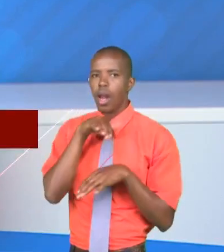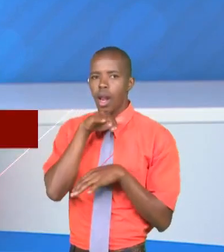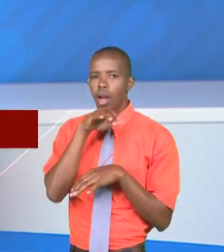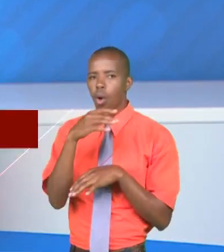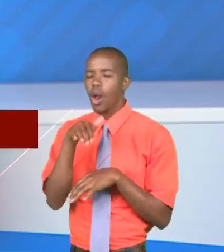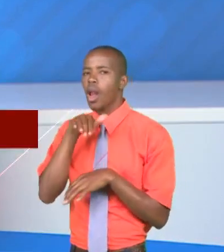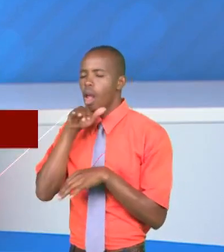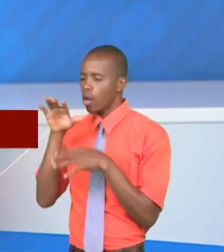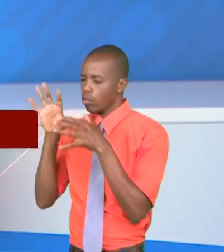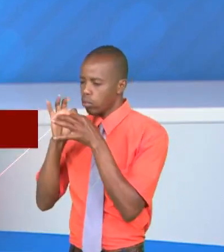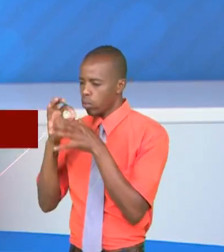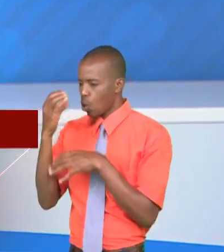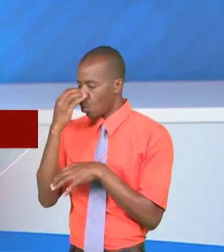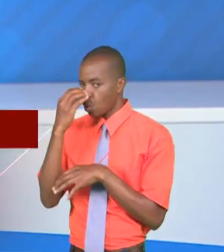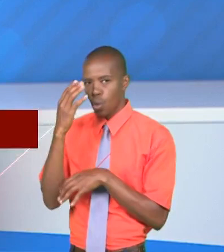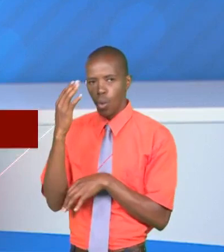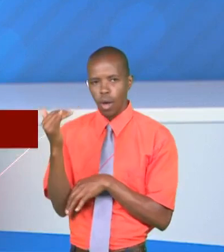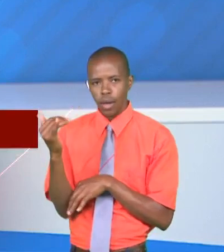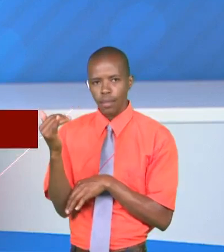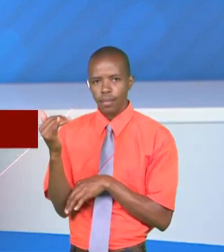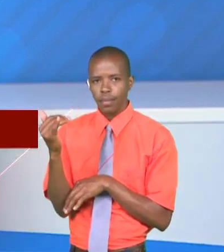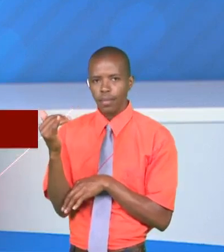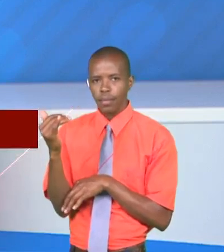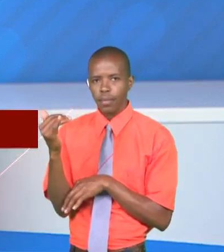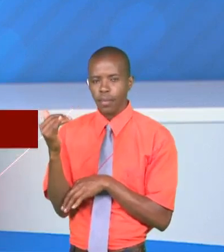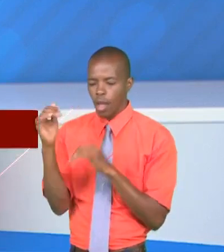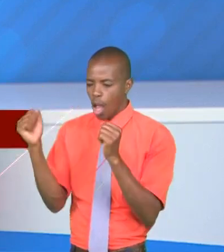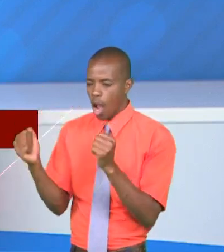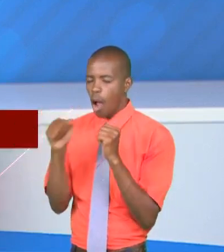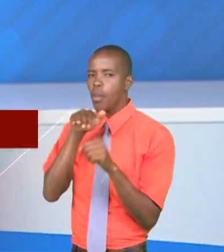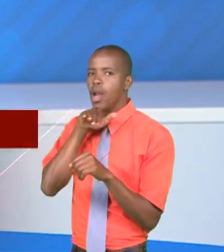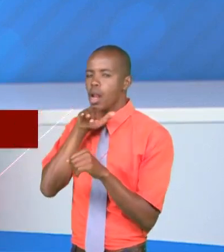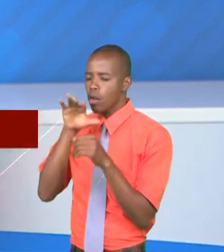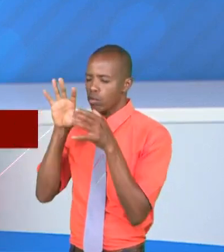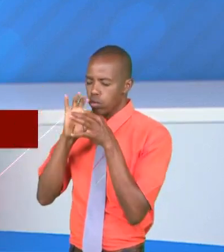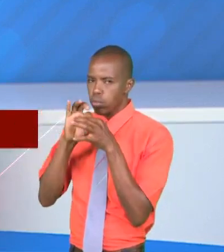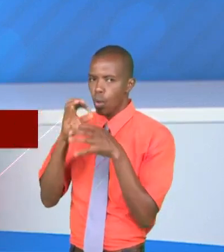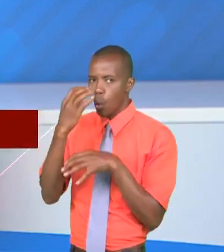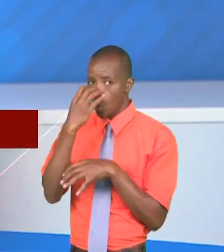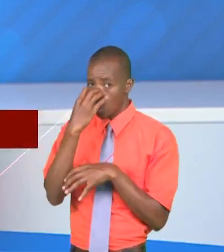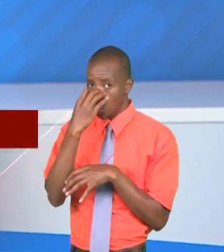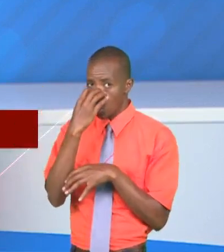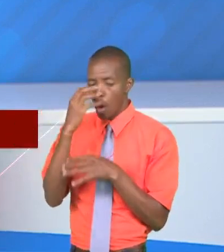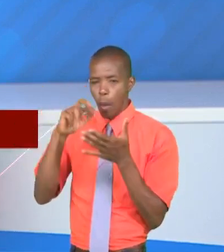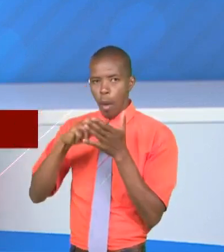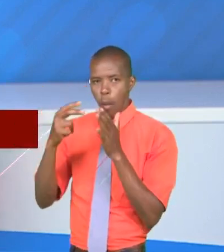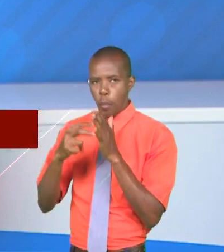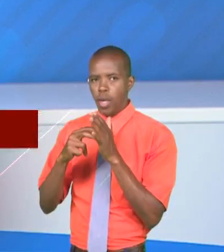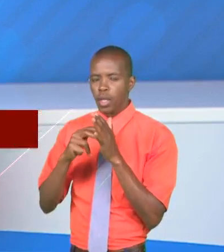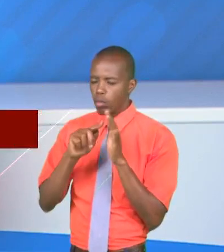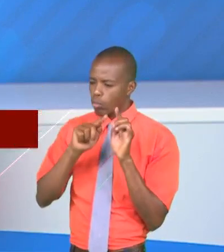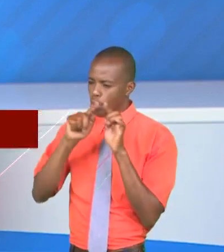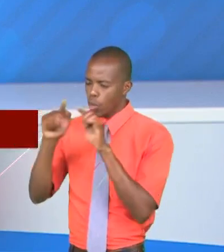Raila joining Ruto. Reason because if Raila joins Ruto, it means that he goes there as a running